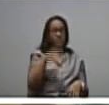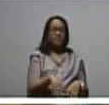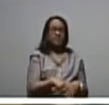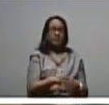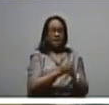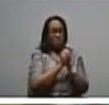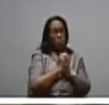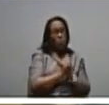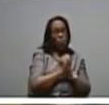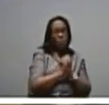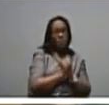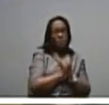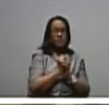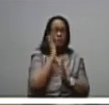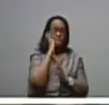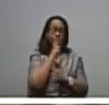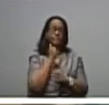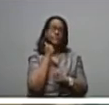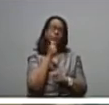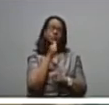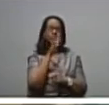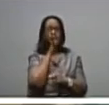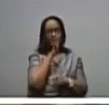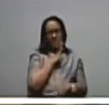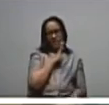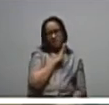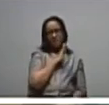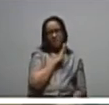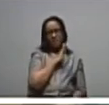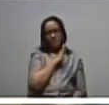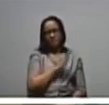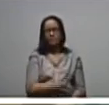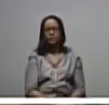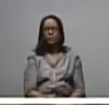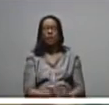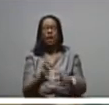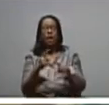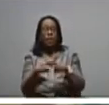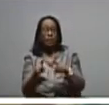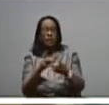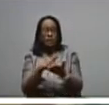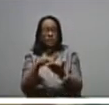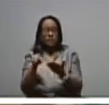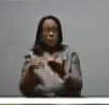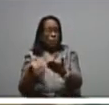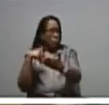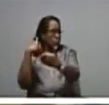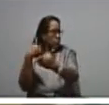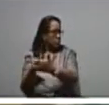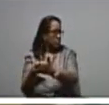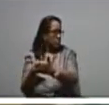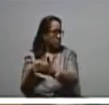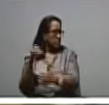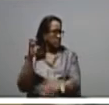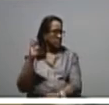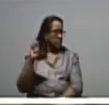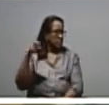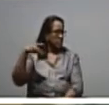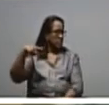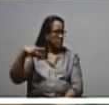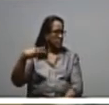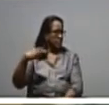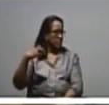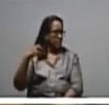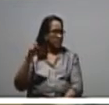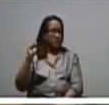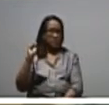he was able to comfort them. And we have an account of them in the book